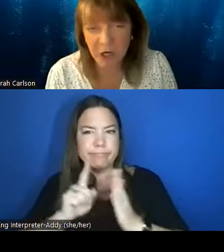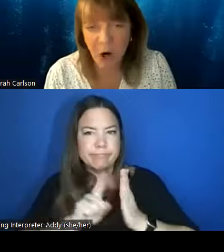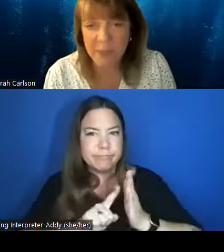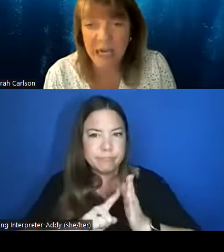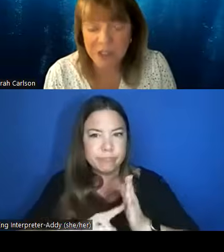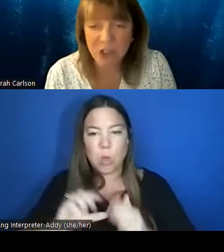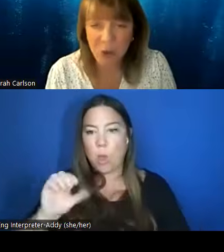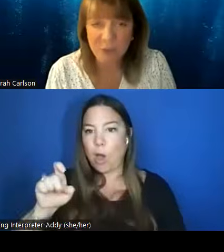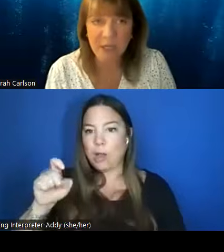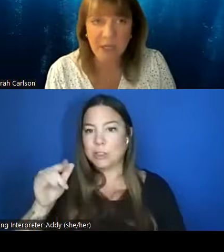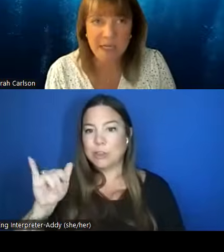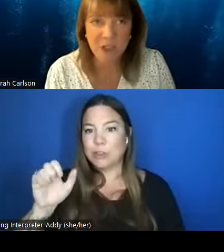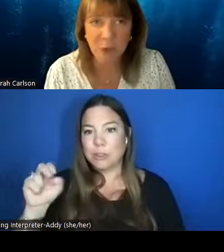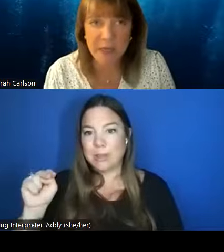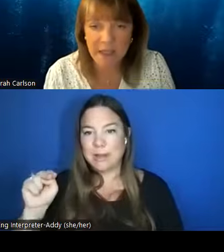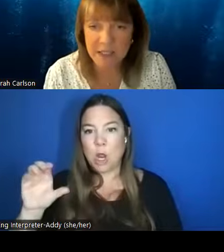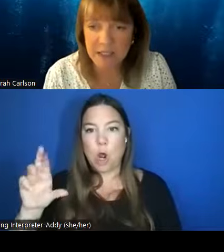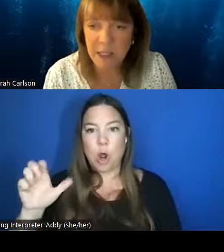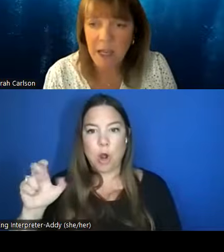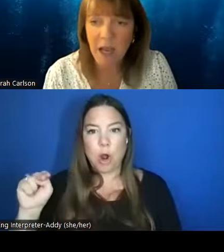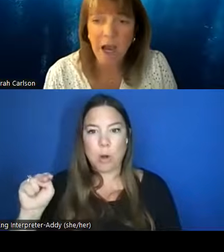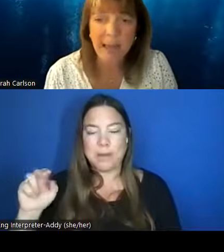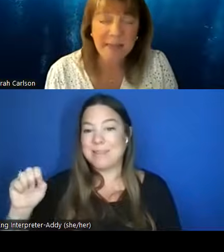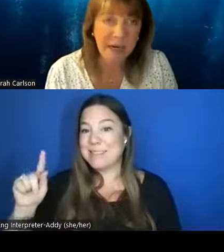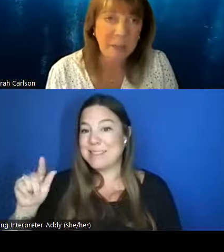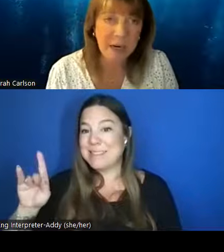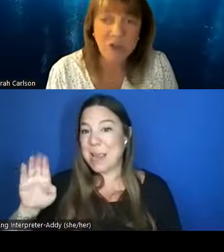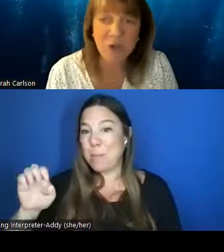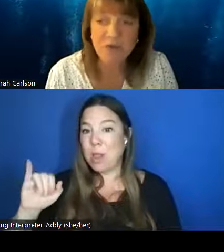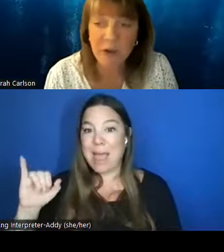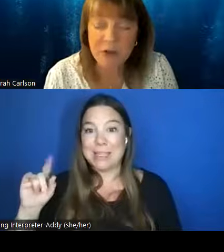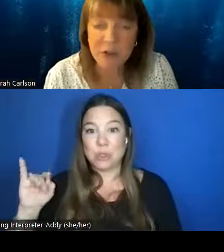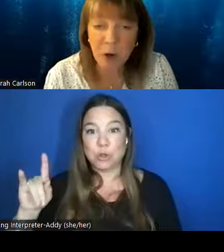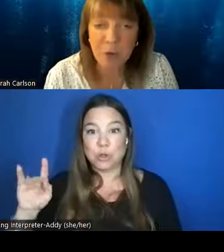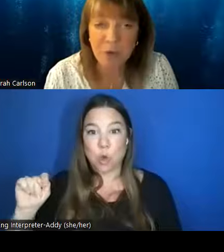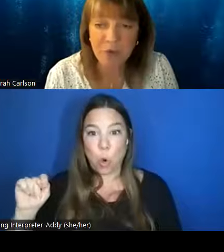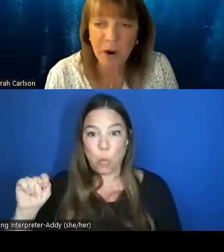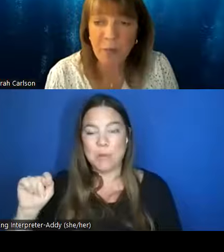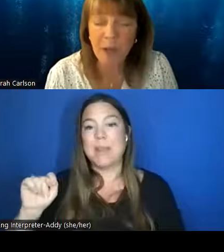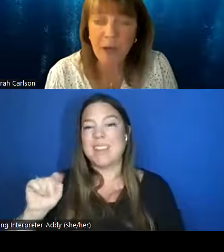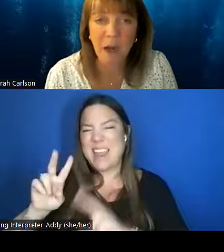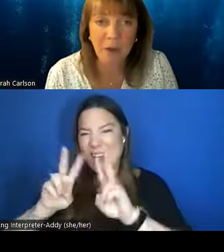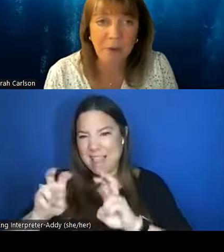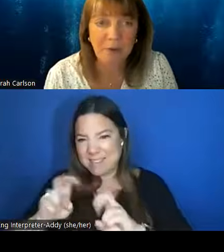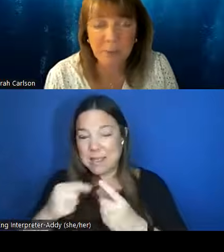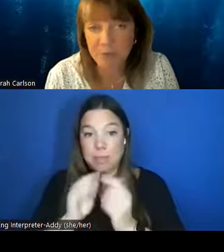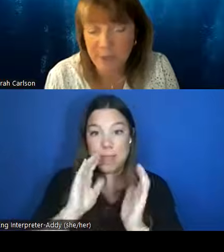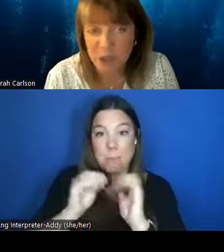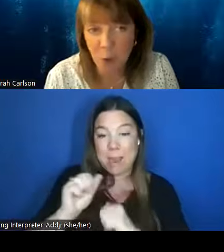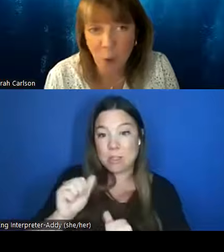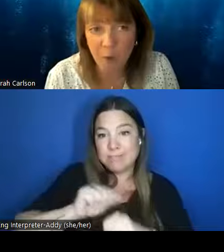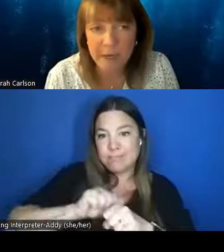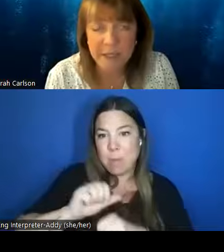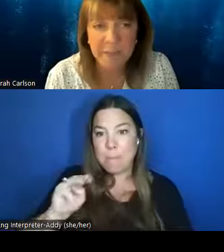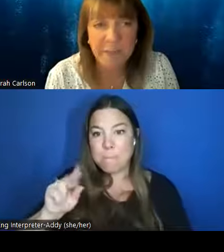oxygen and carbon isotopes, stable isotope analysis, and then compares those values to marbles from